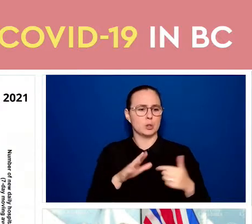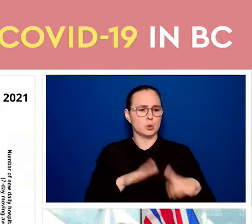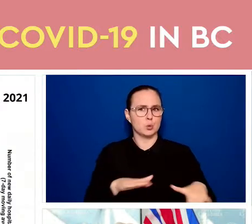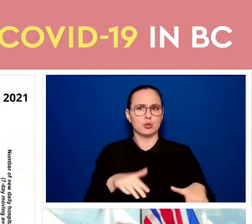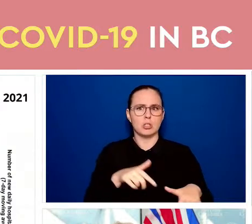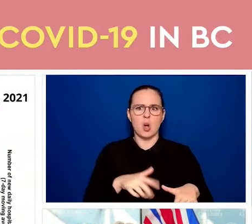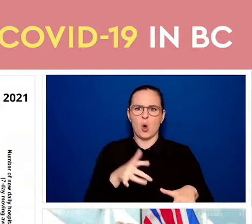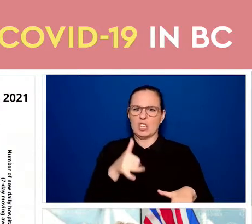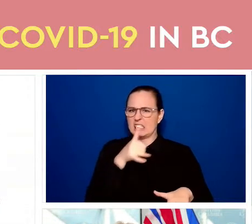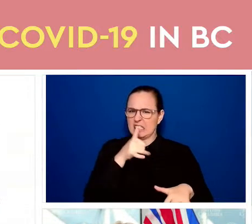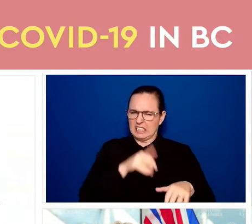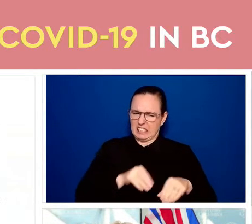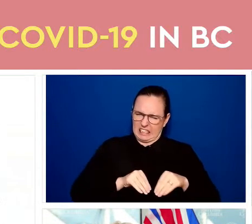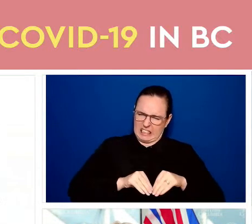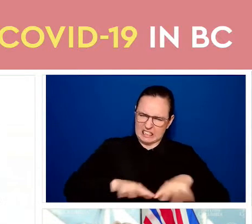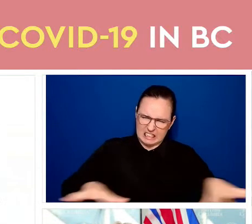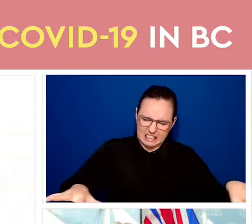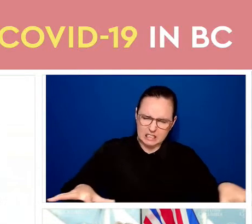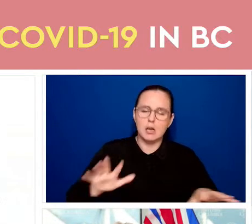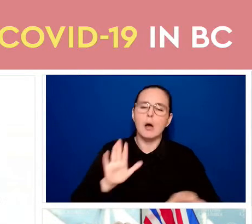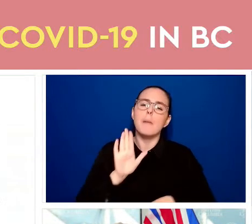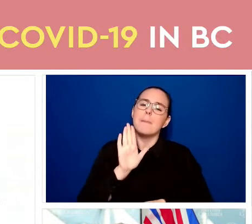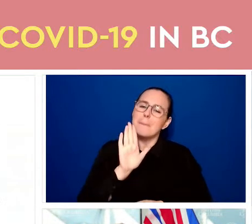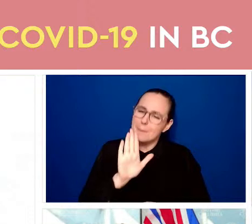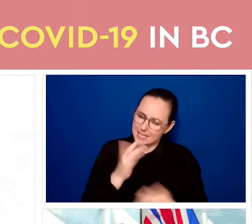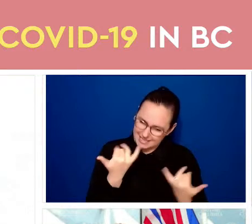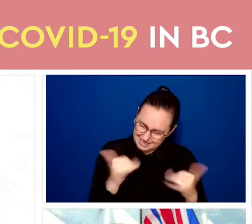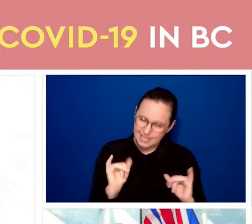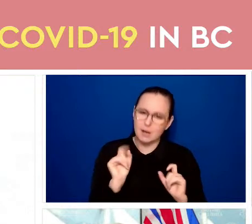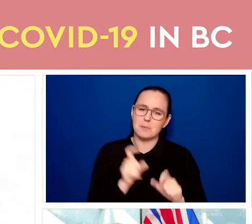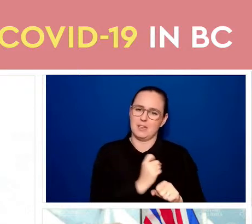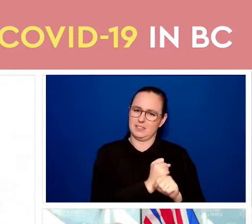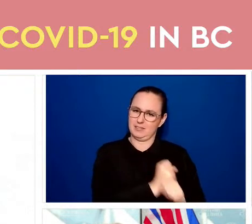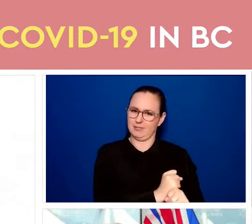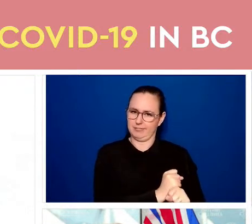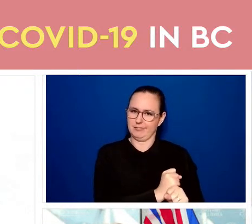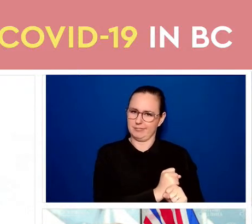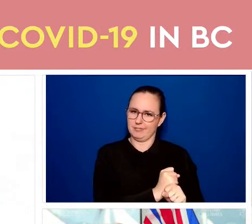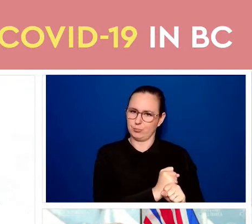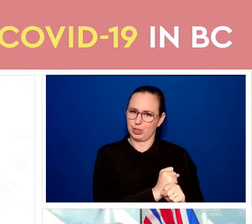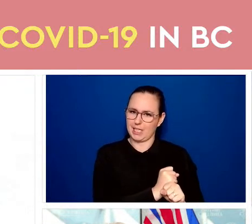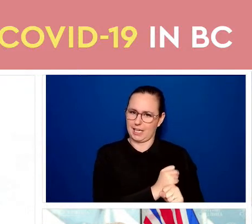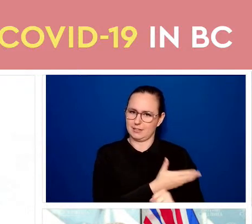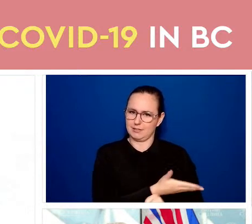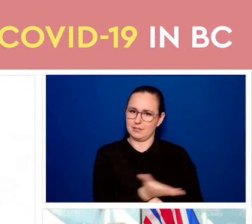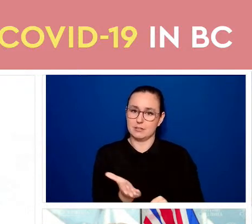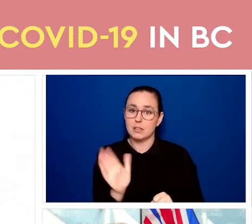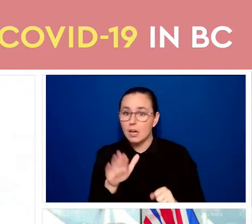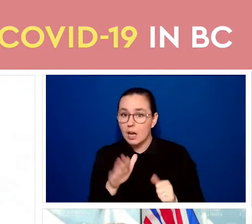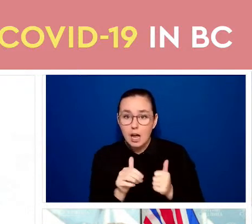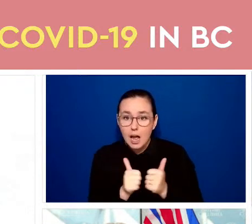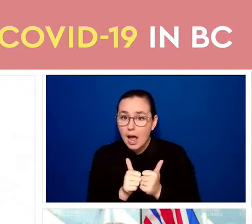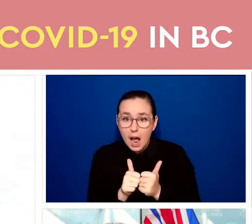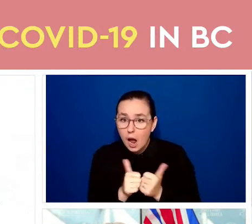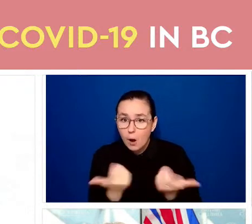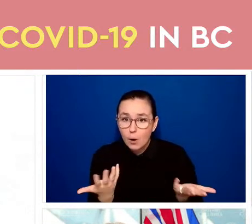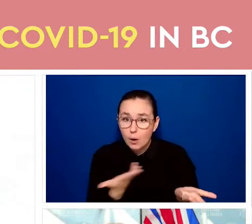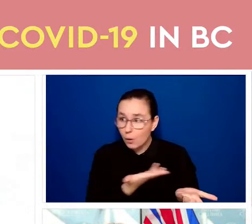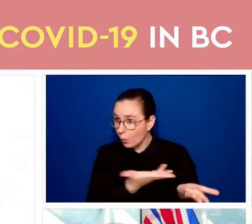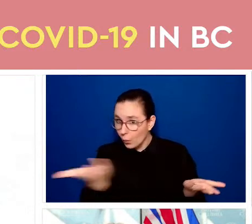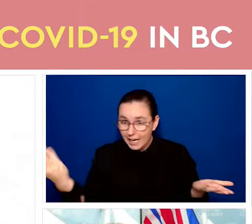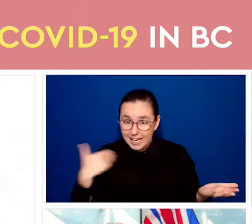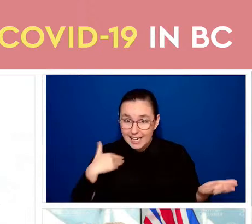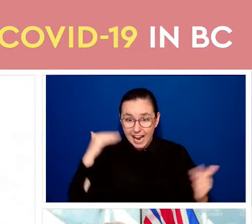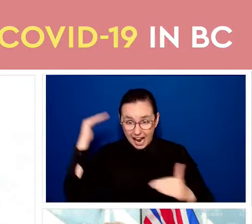make sure that that doesn't happen. And how do we do that? We do that by making sure that all of us around those children